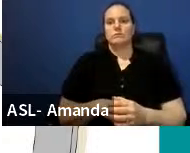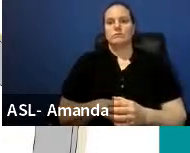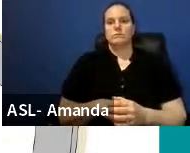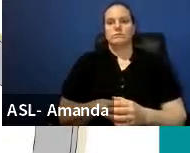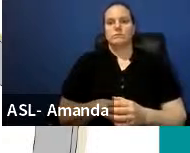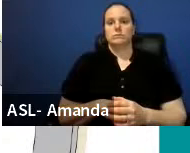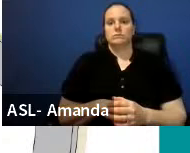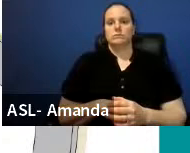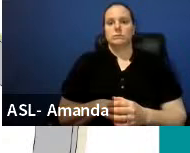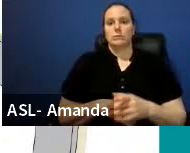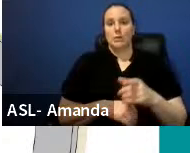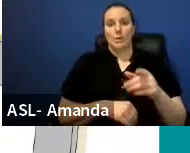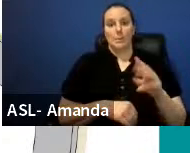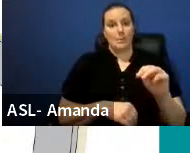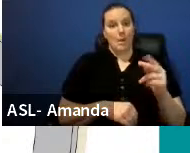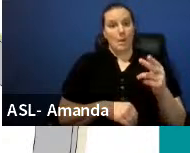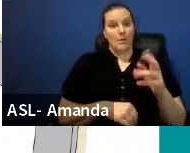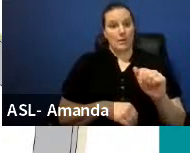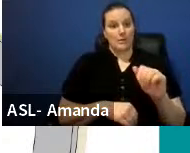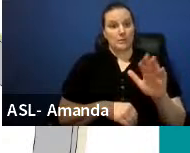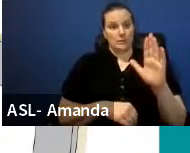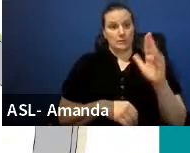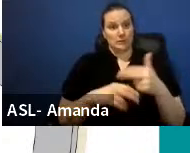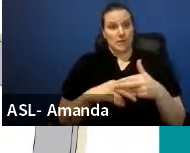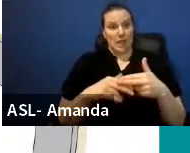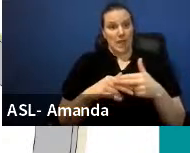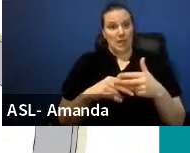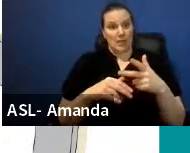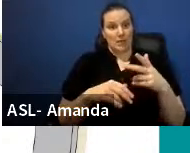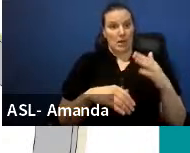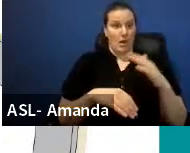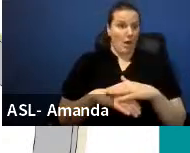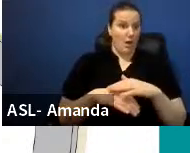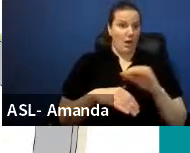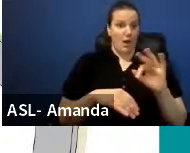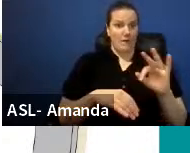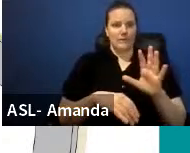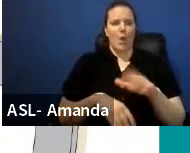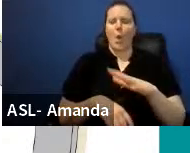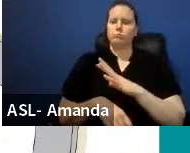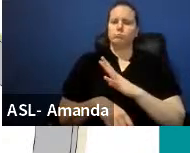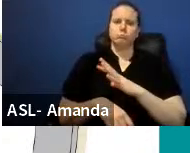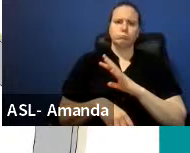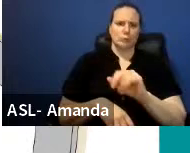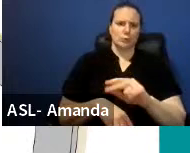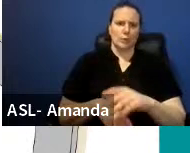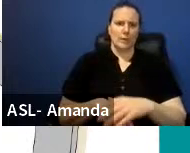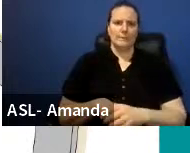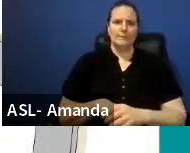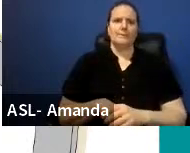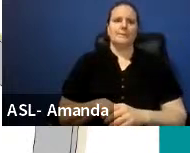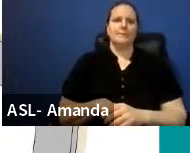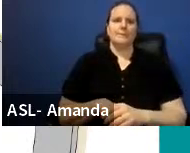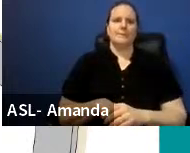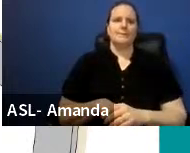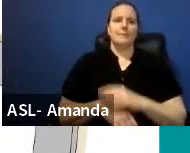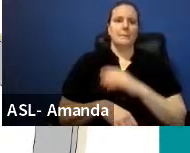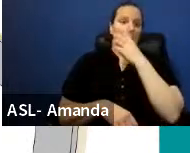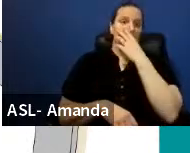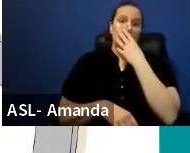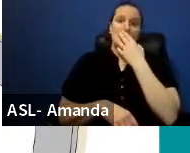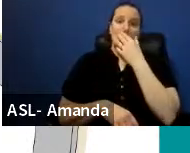Martha, you have your hand up as well. Do you need the slide up, or should we take the slides down? No, it's okay. Okay. I know that you are